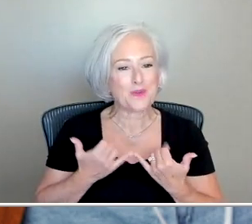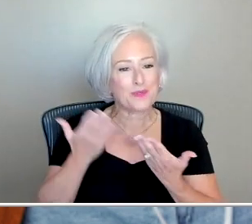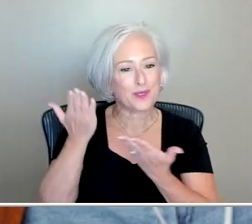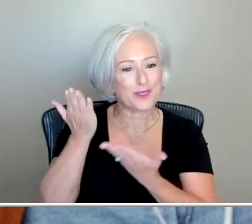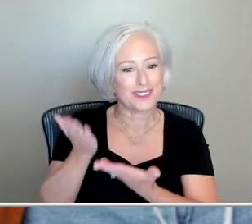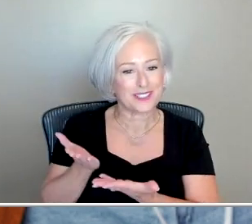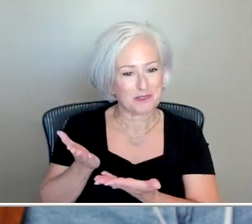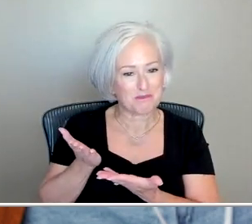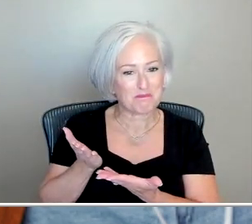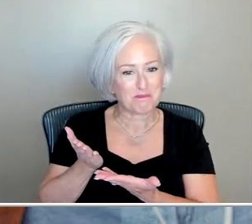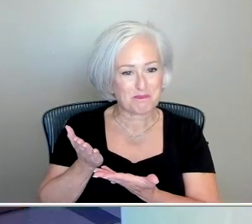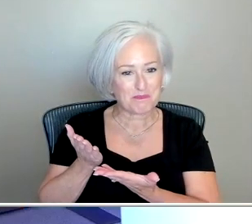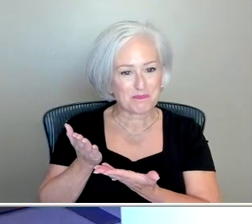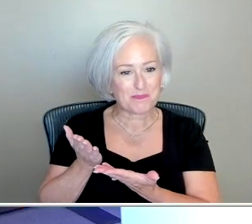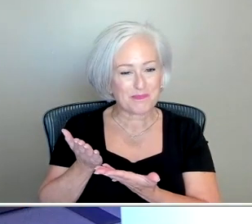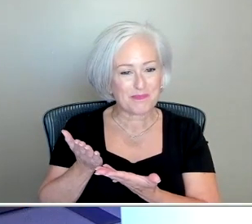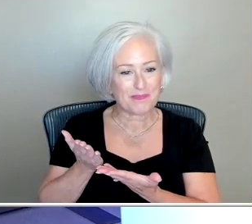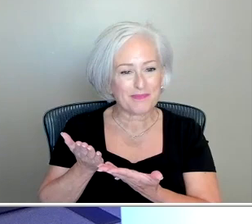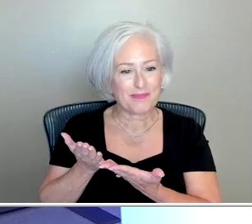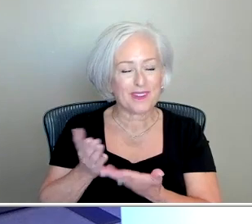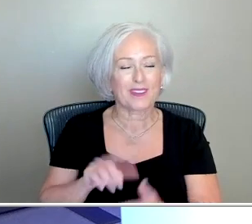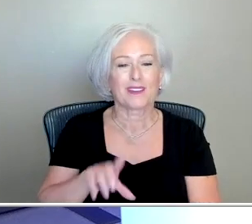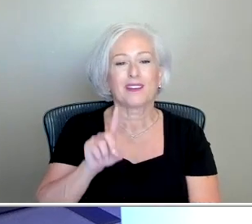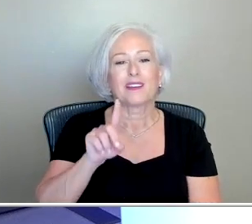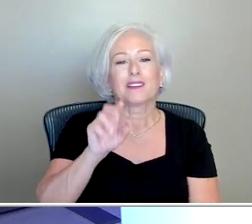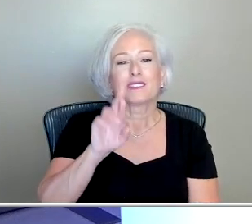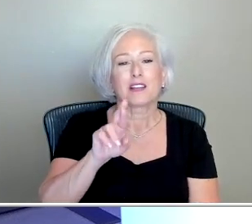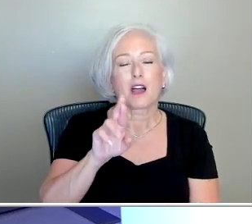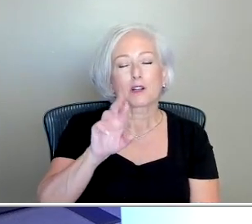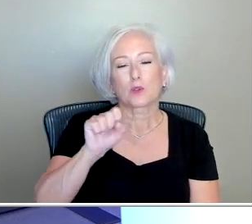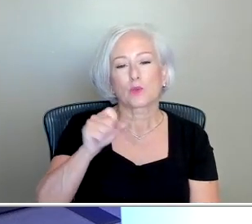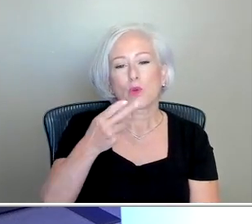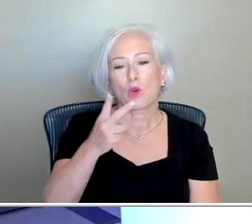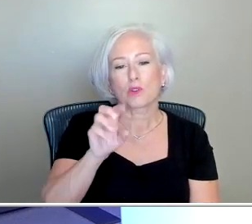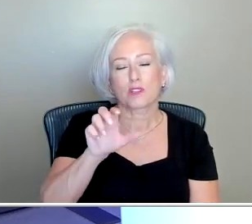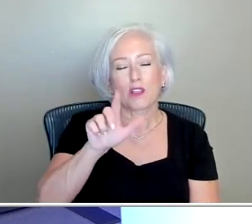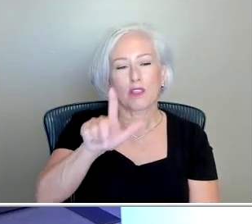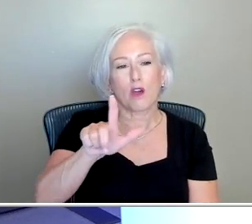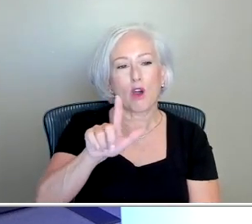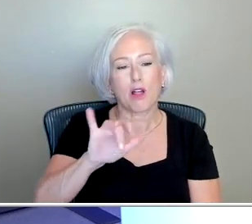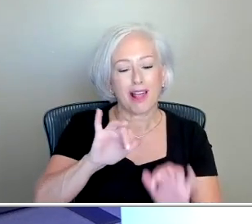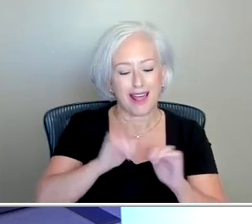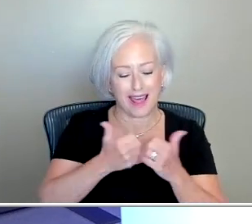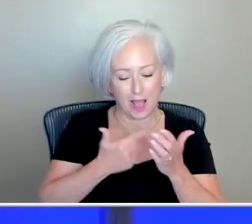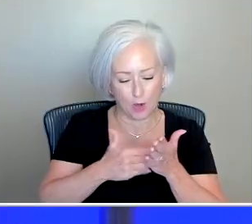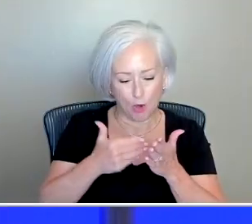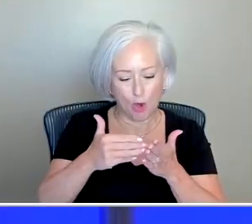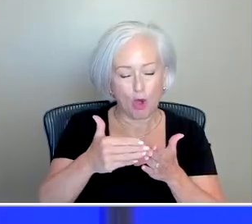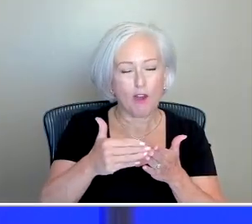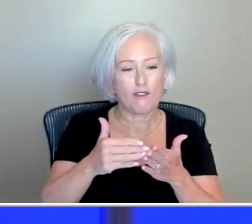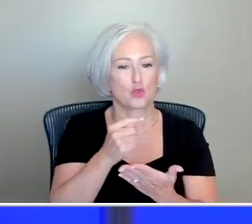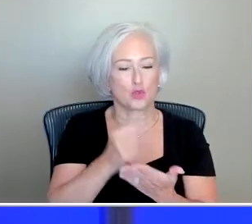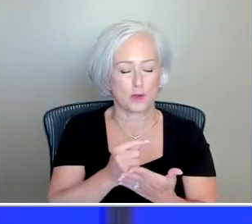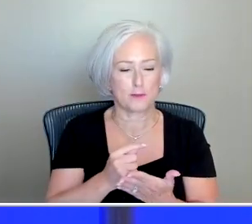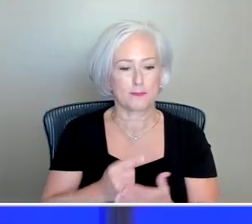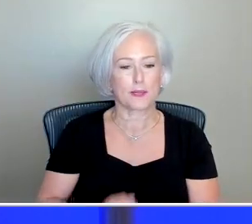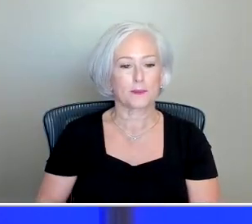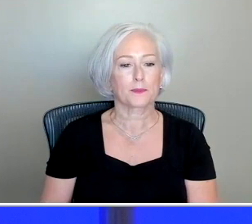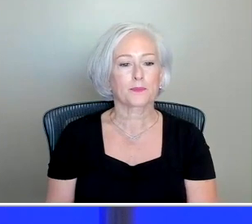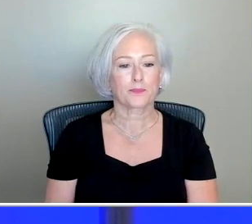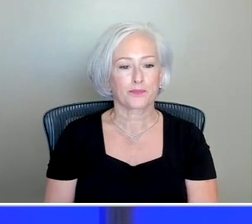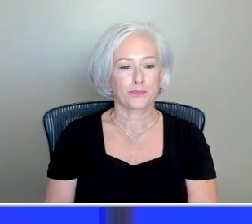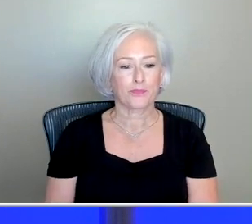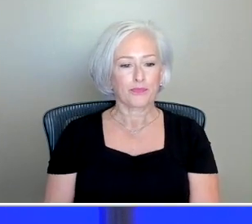Dr. Rosenthal, how often did you follow up with Gary once the treatment began? So the follow-up is